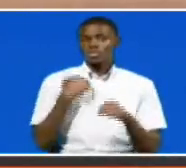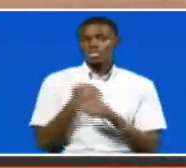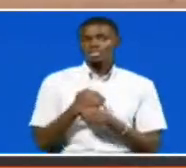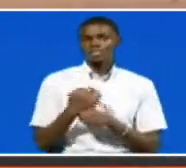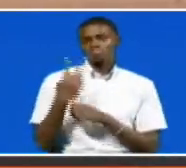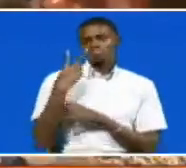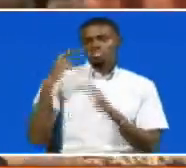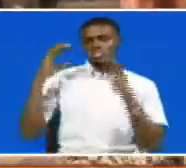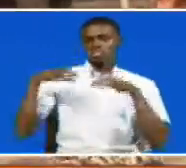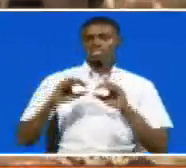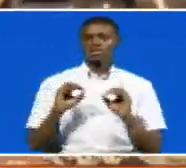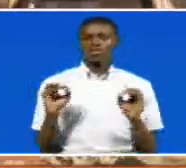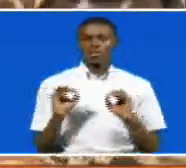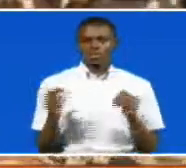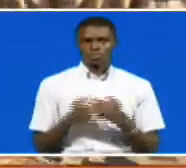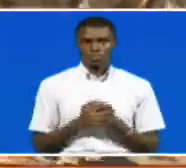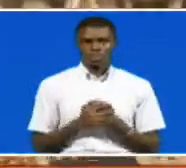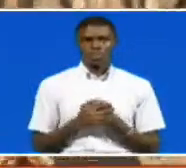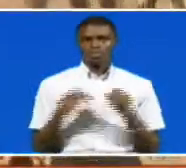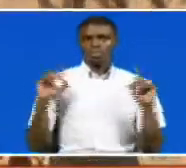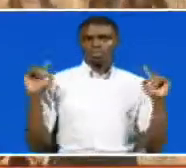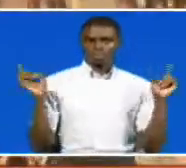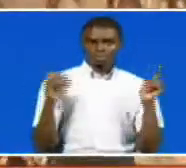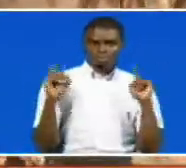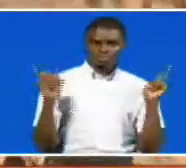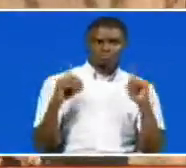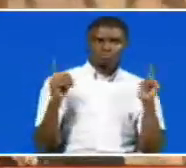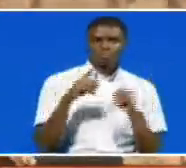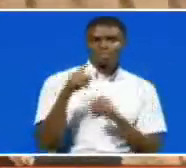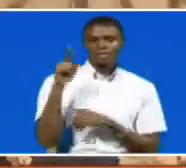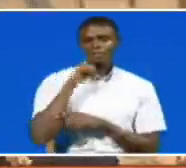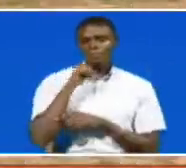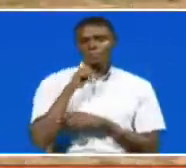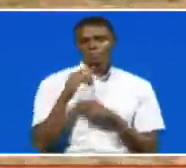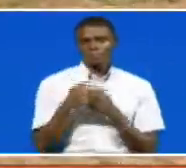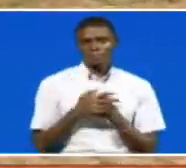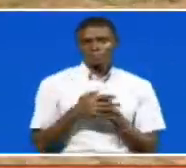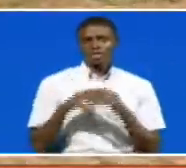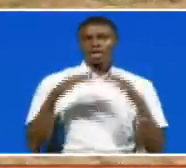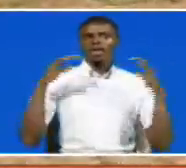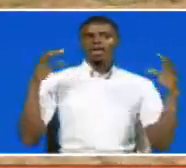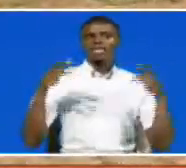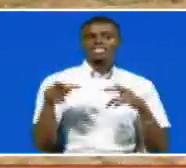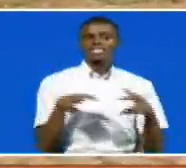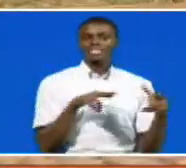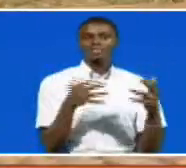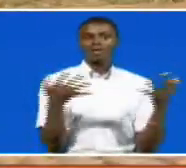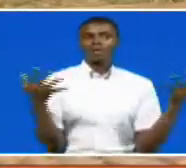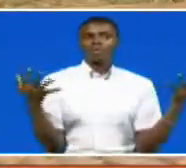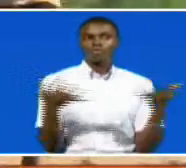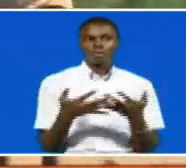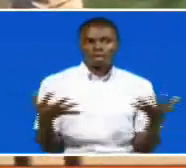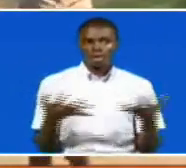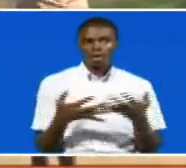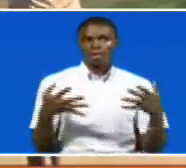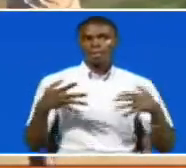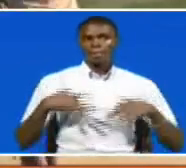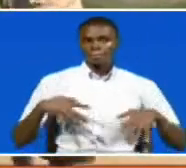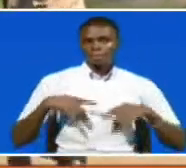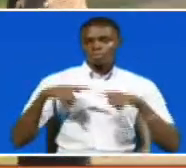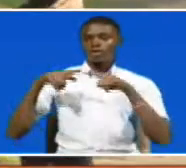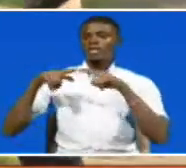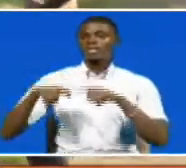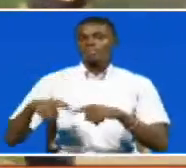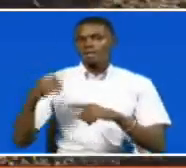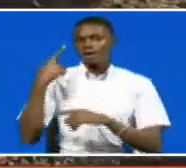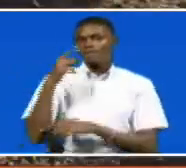have not seen rain. For Hadas, it has been tough. The largest river where even the residents depend